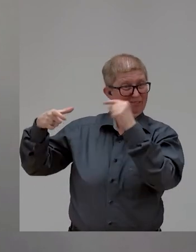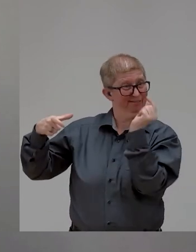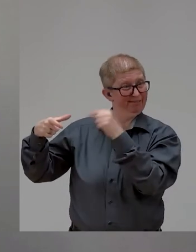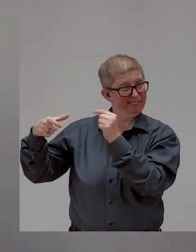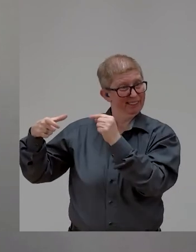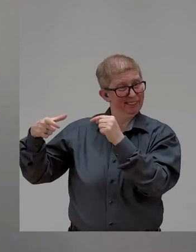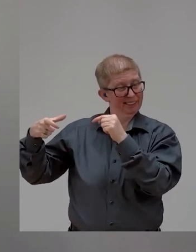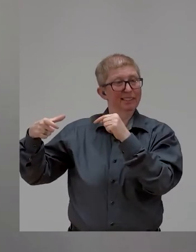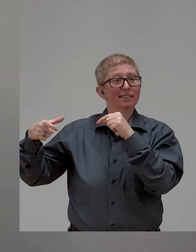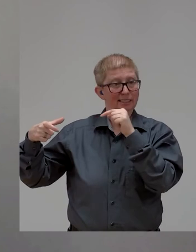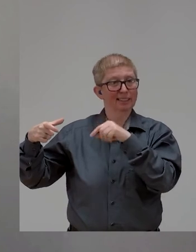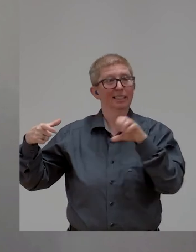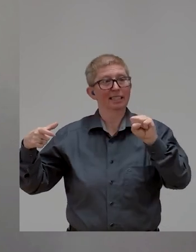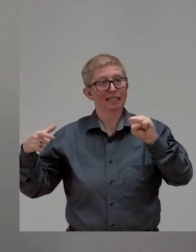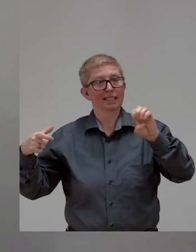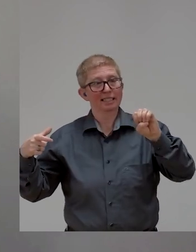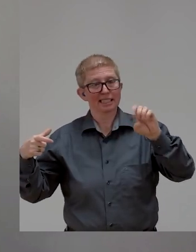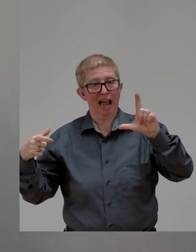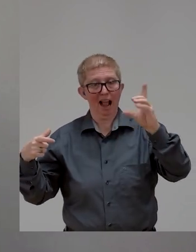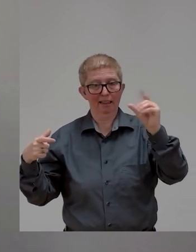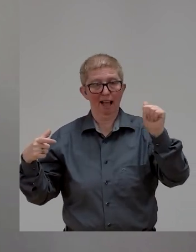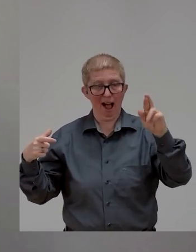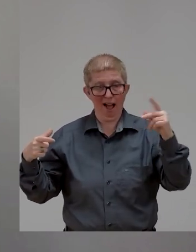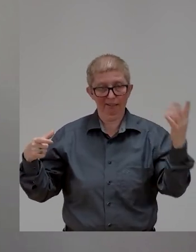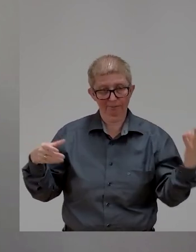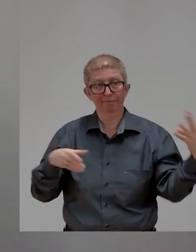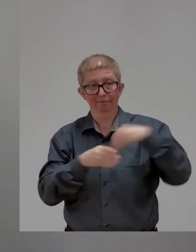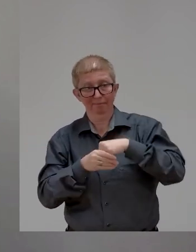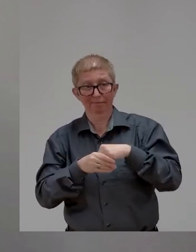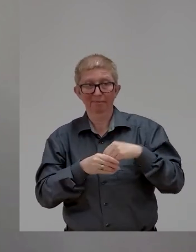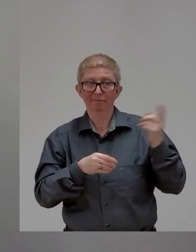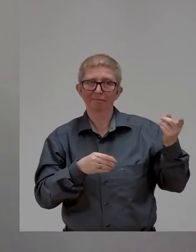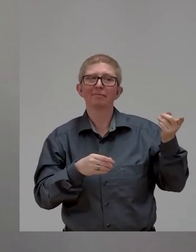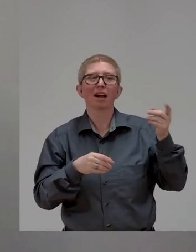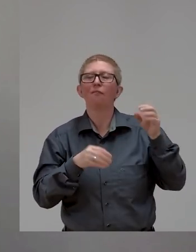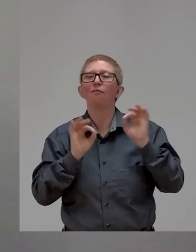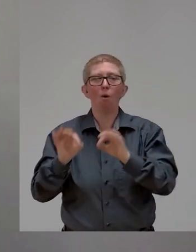permanent representative of the Permanent Commission for Austria in the